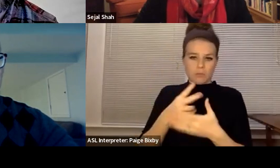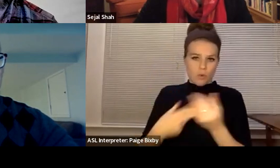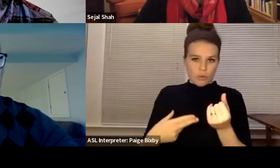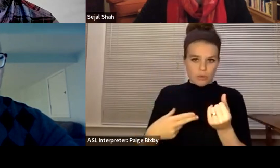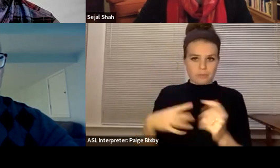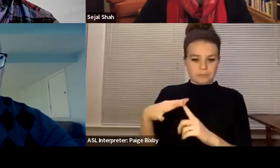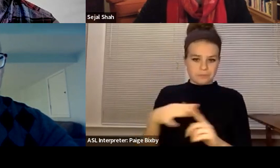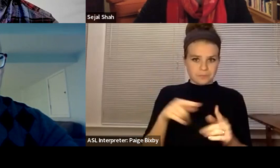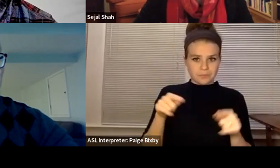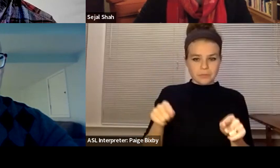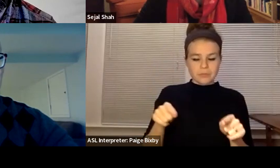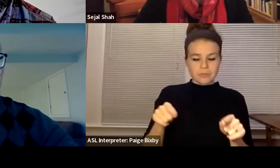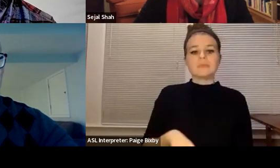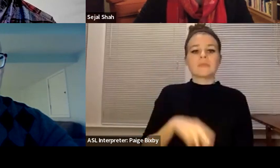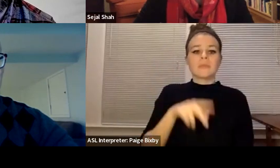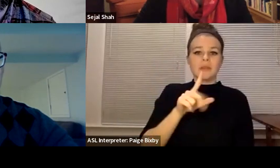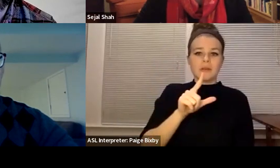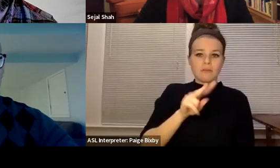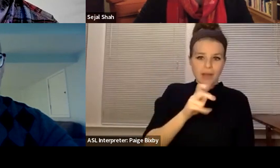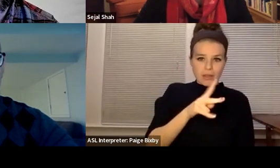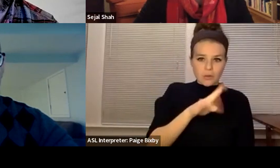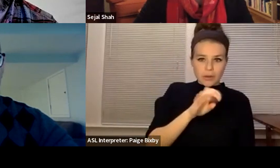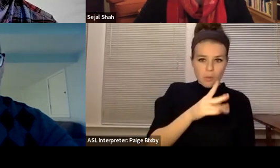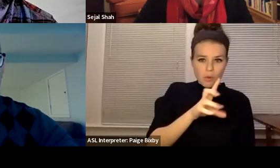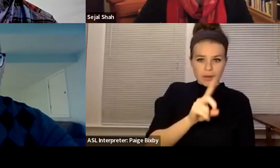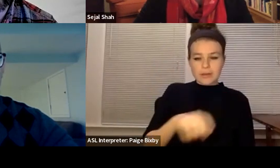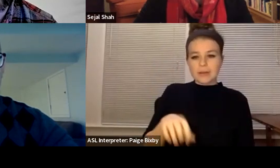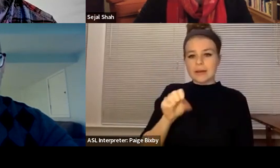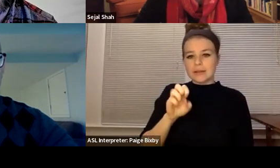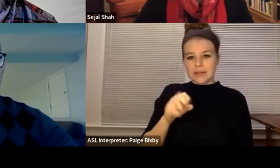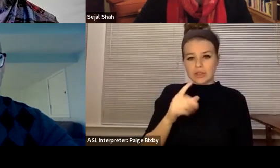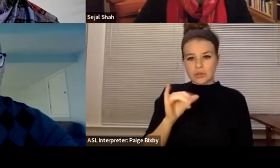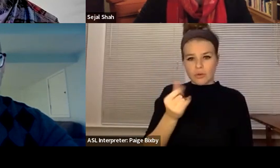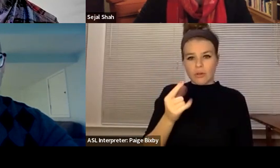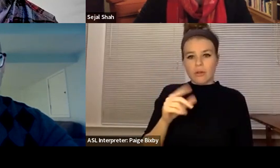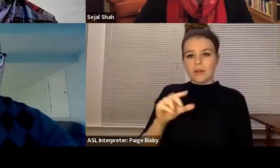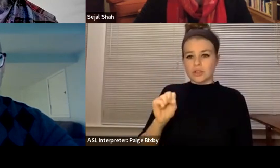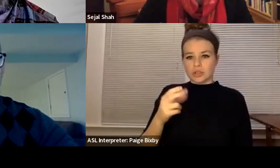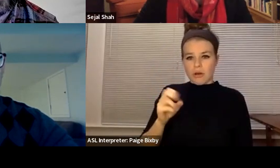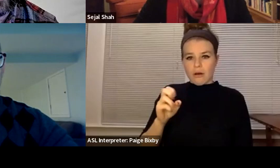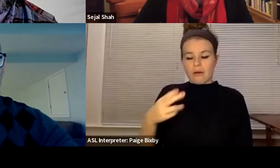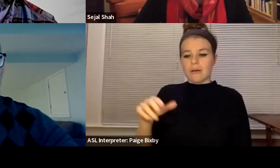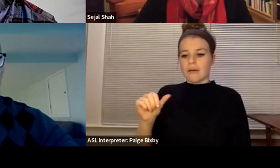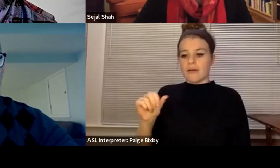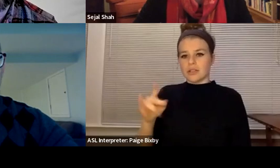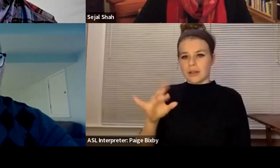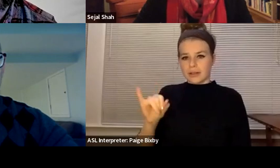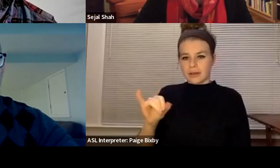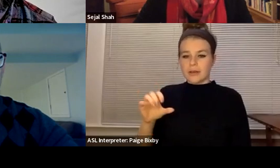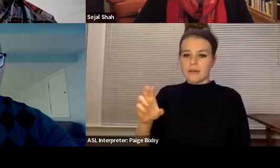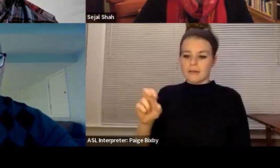Our panelists are Valerie Boyd, Sejal Shah, and Anjali Enjeti. Our moderator is Steve